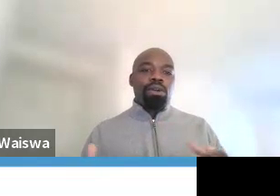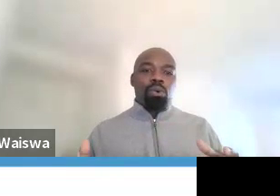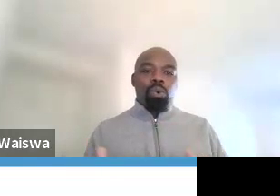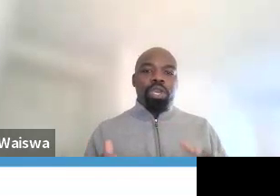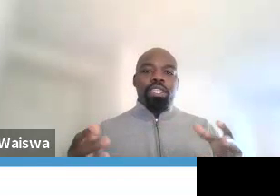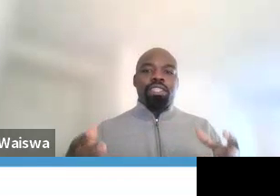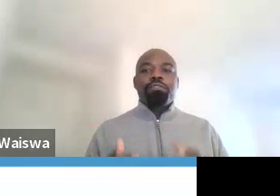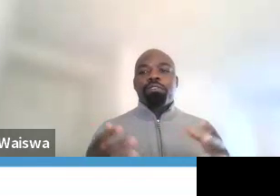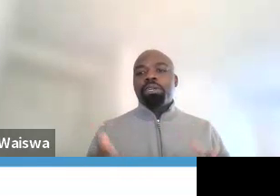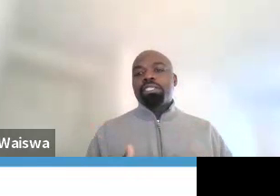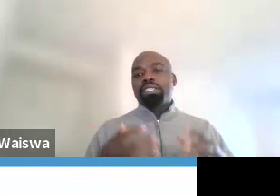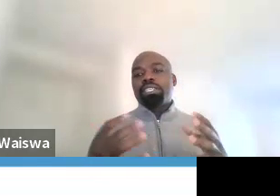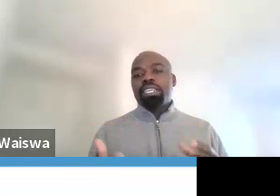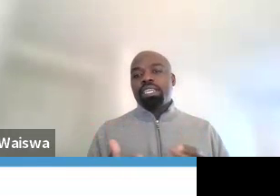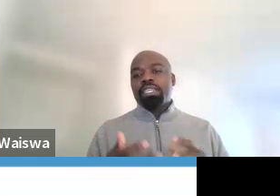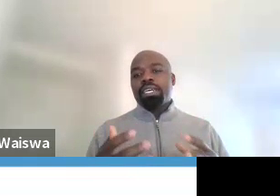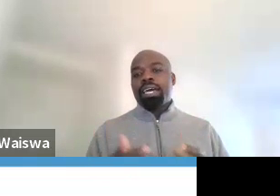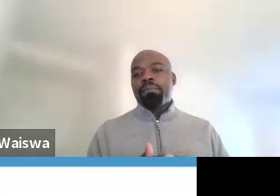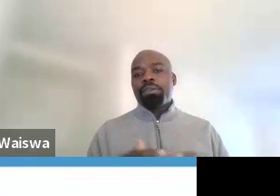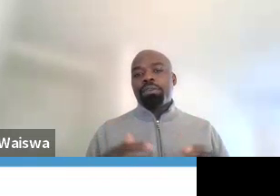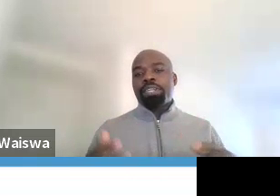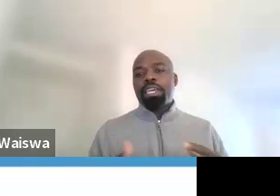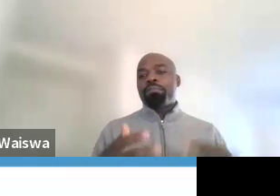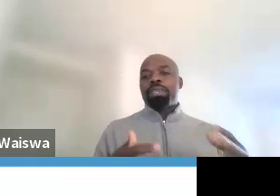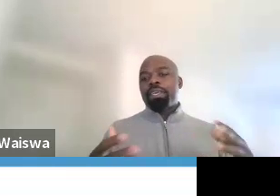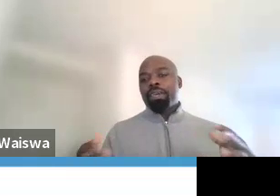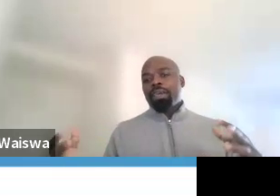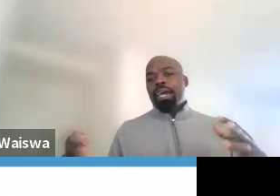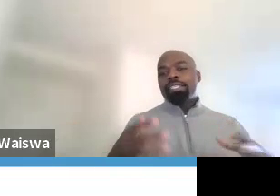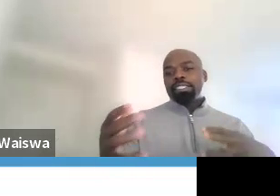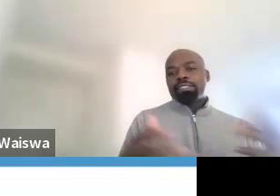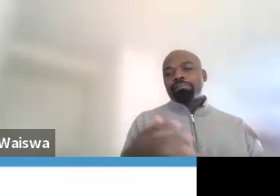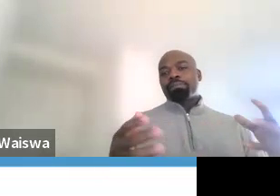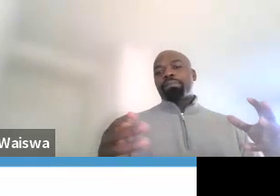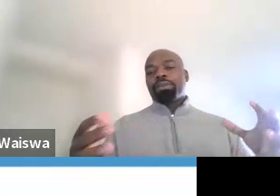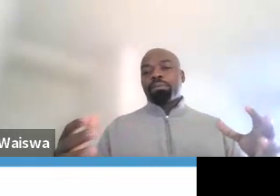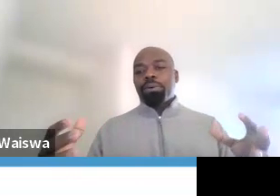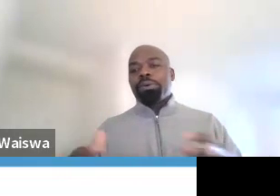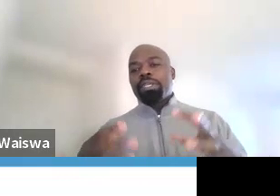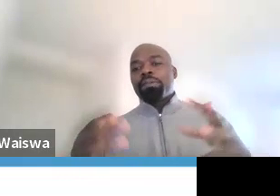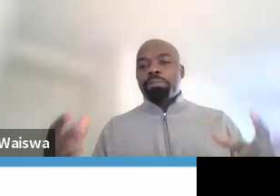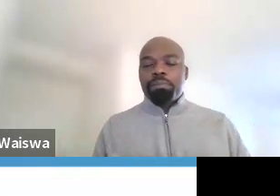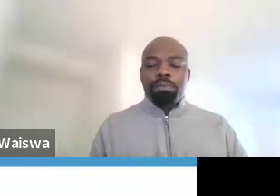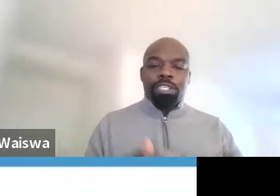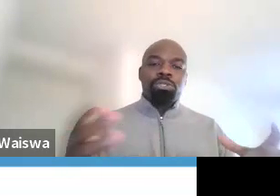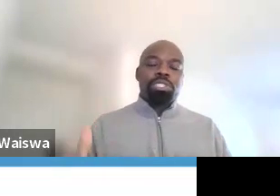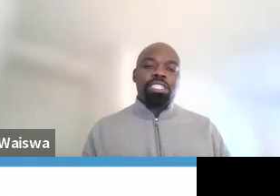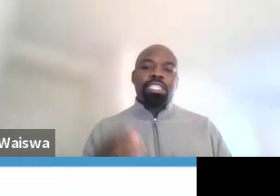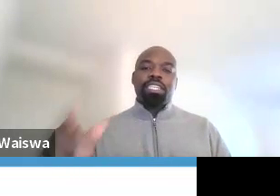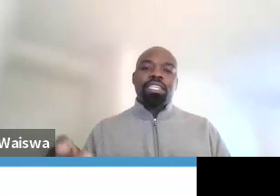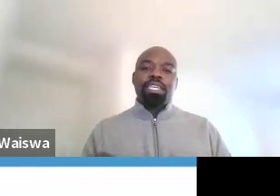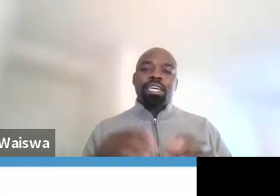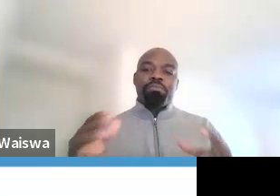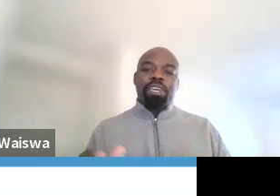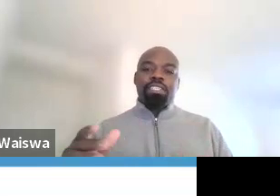reader with the information they need. Not everybody has all the resources